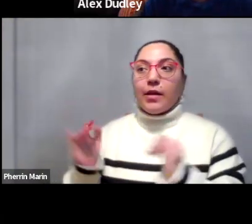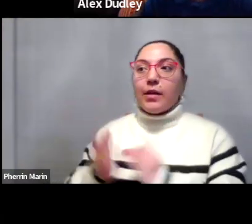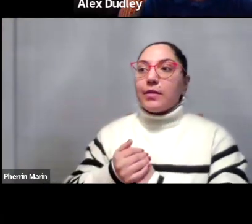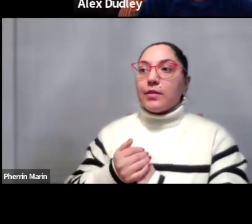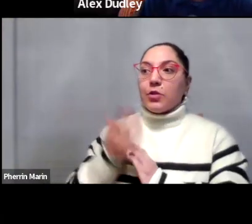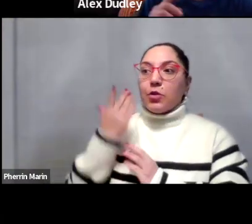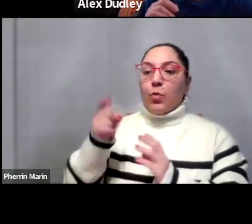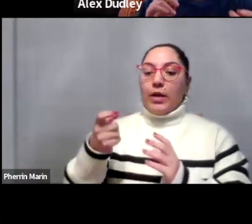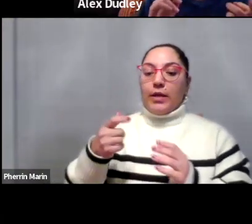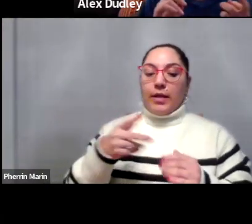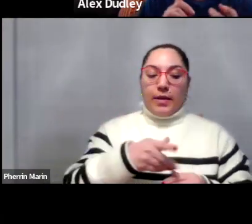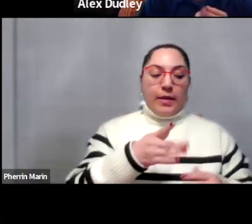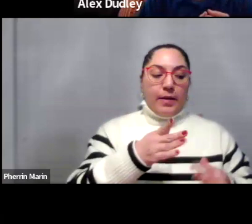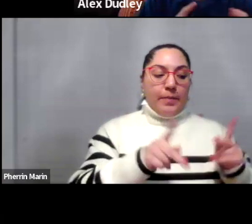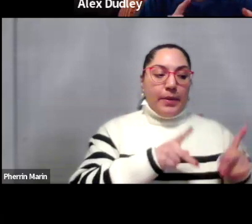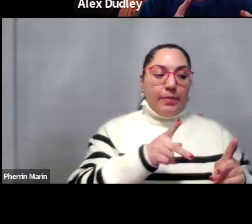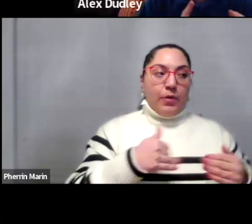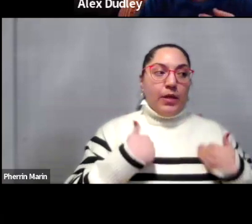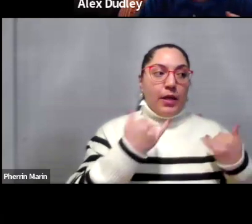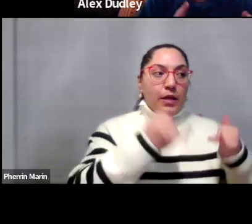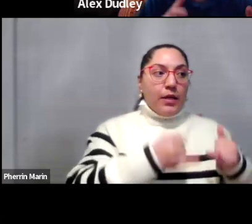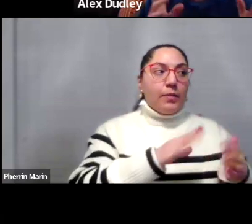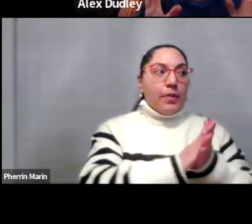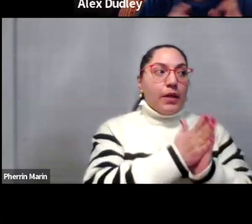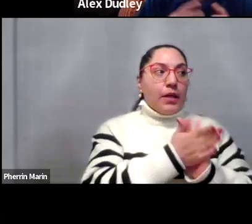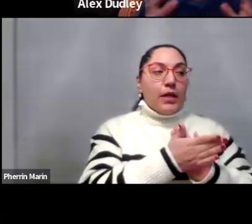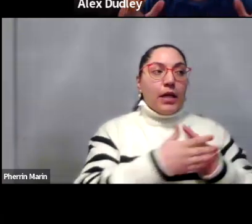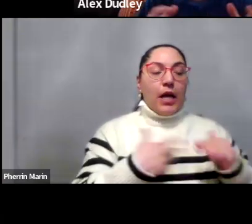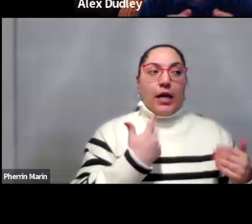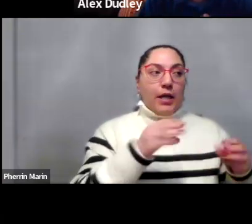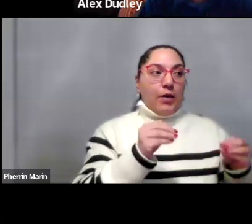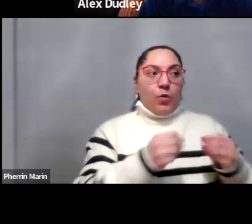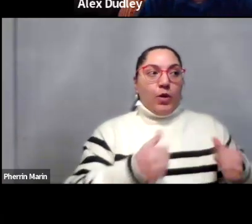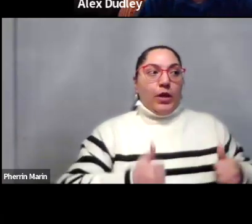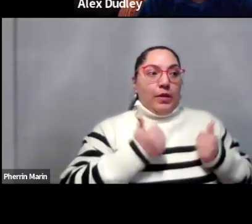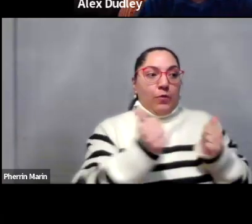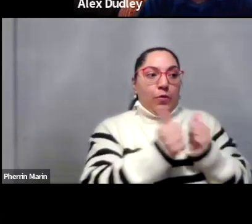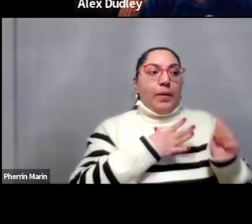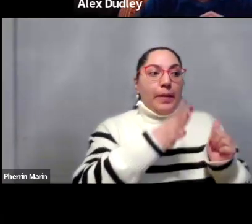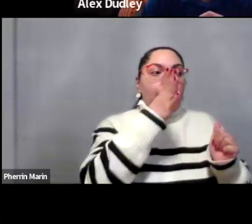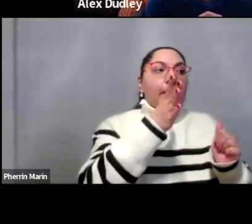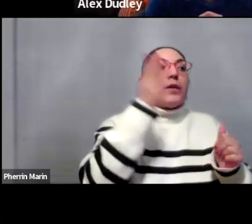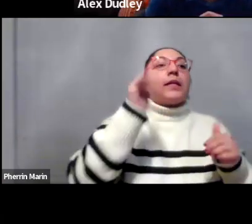with their parents, it might look like budgeting, meal planning, things like that.